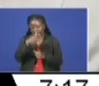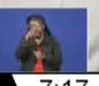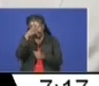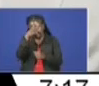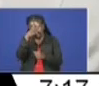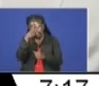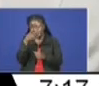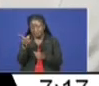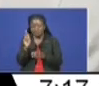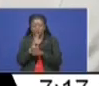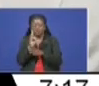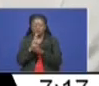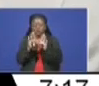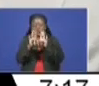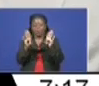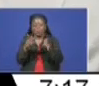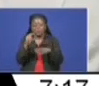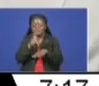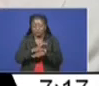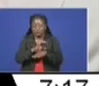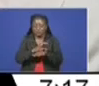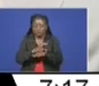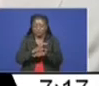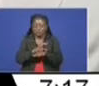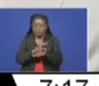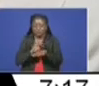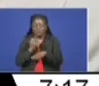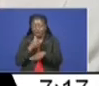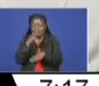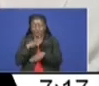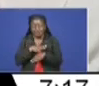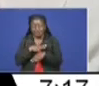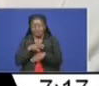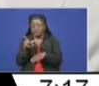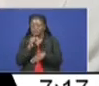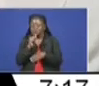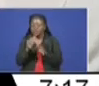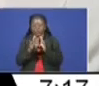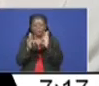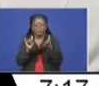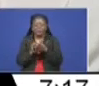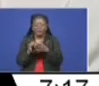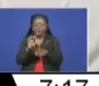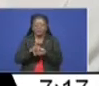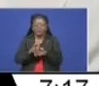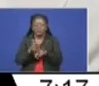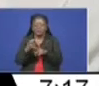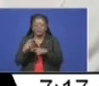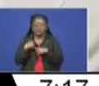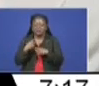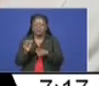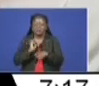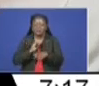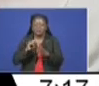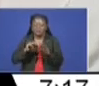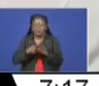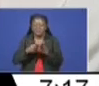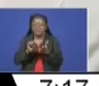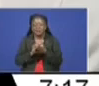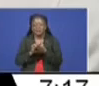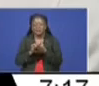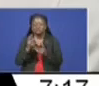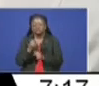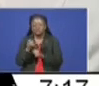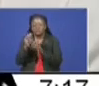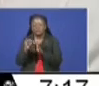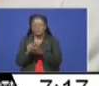father, he usually opens the church, Our Lady's Church. He didn't open that church from I was doing my treatment, just to take me where I had